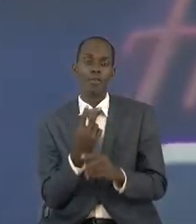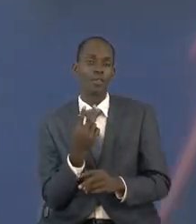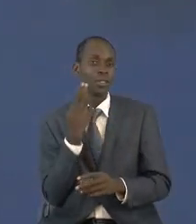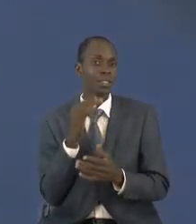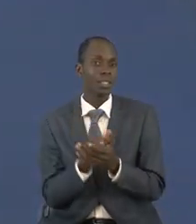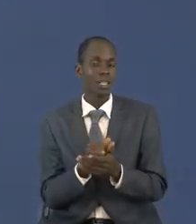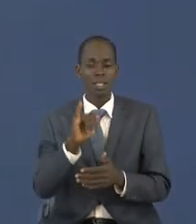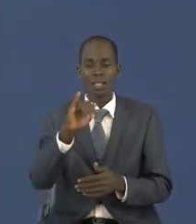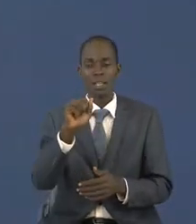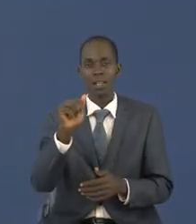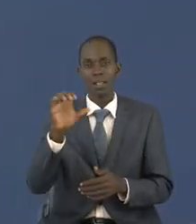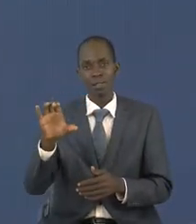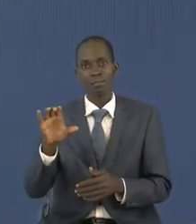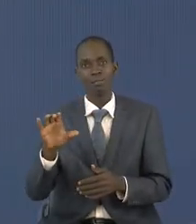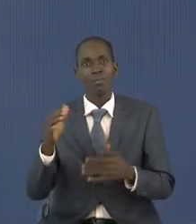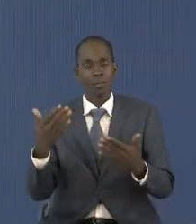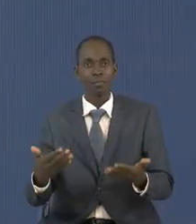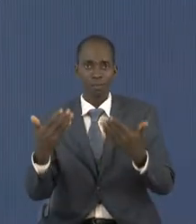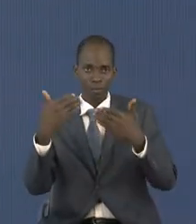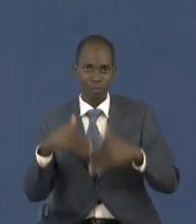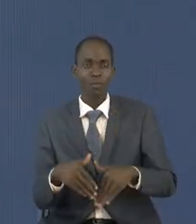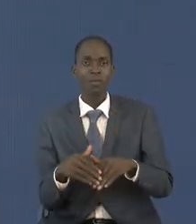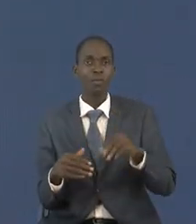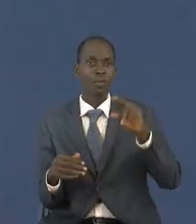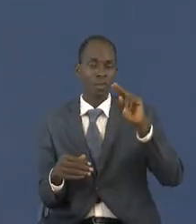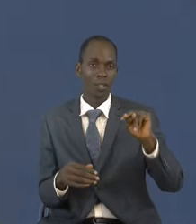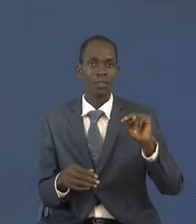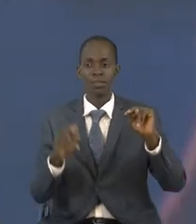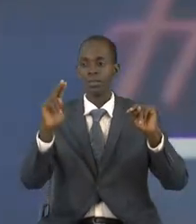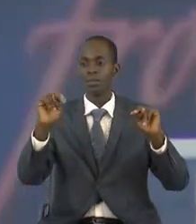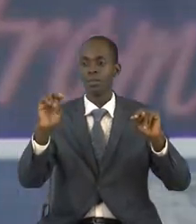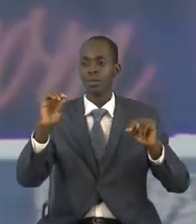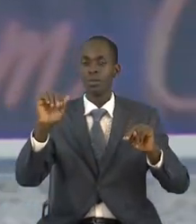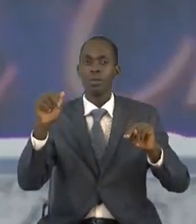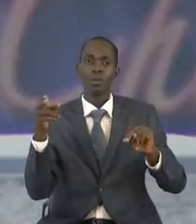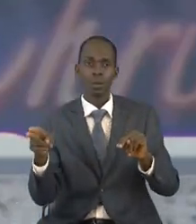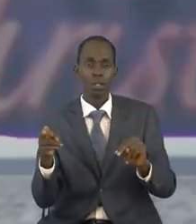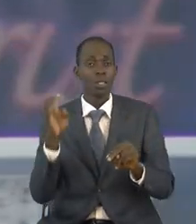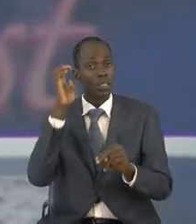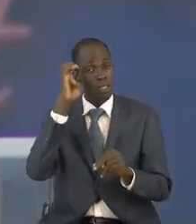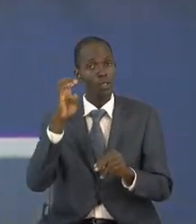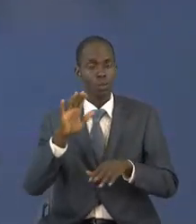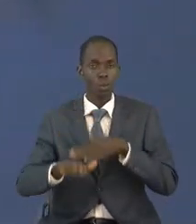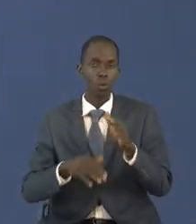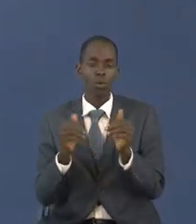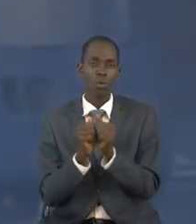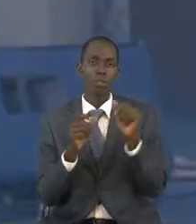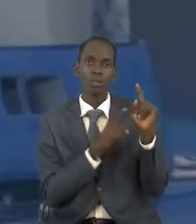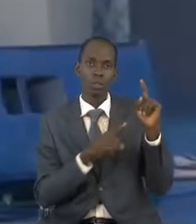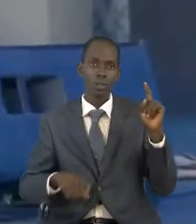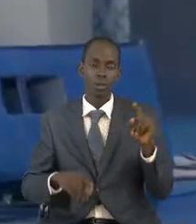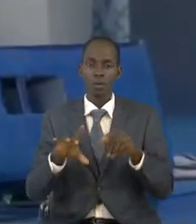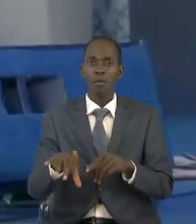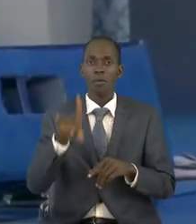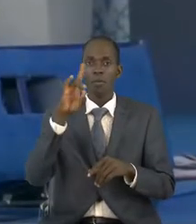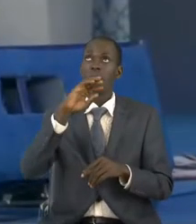Noah, that preacher of righteousness, he walked with the Lord. He found grace in the sight of